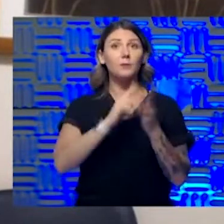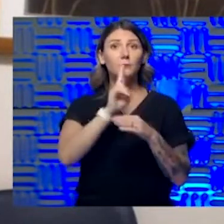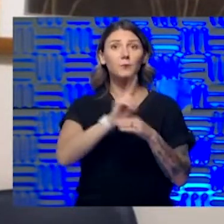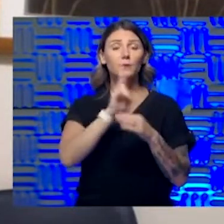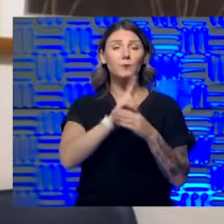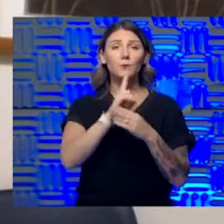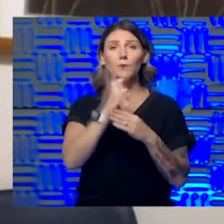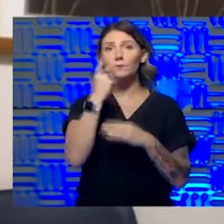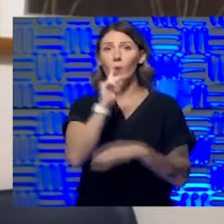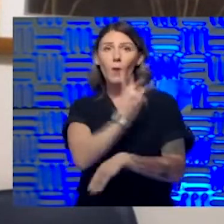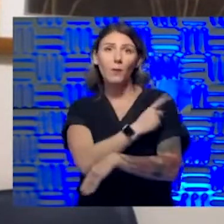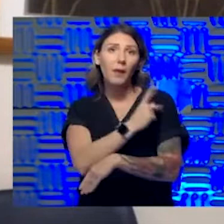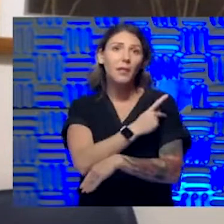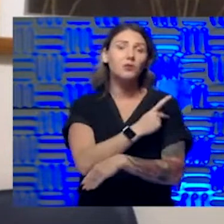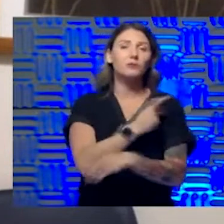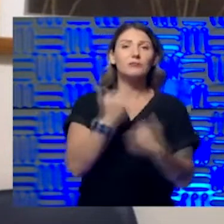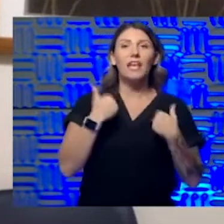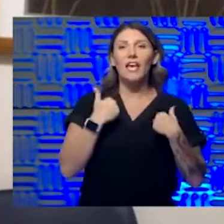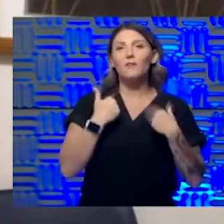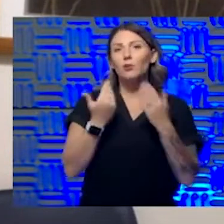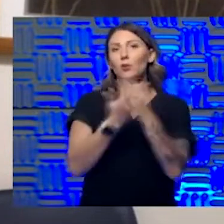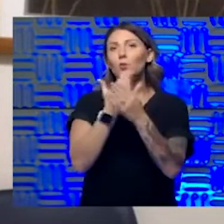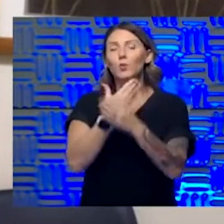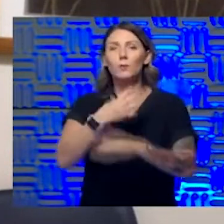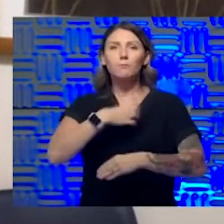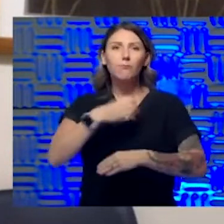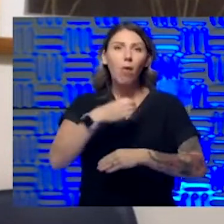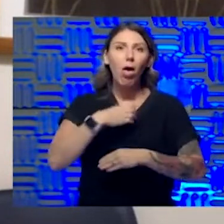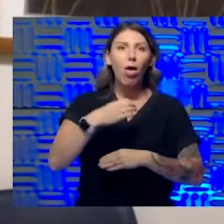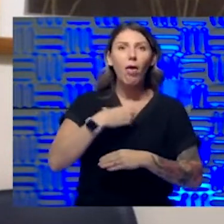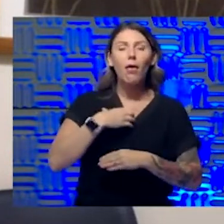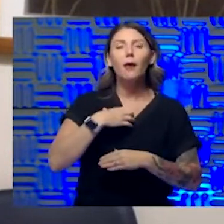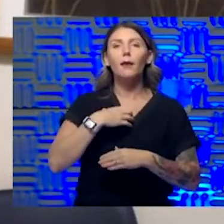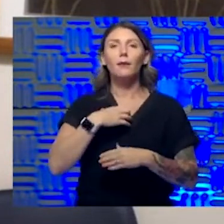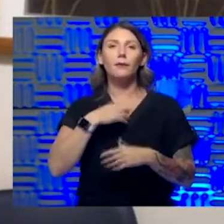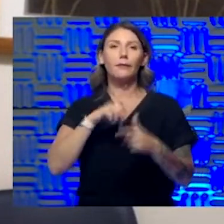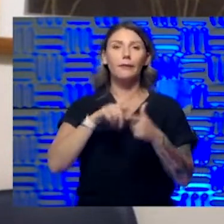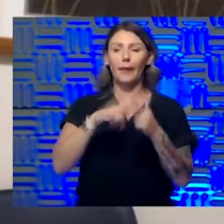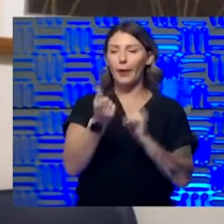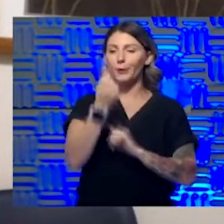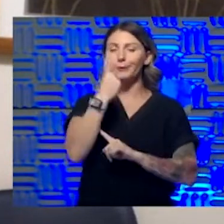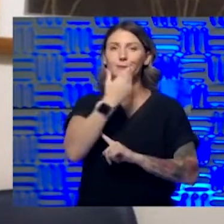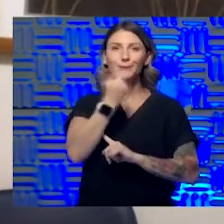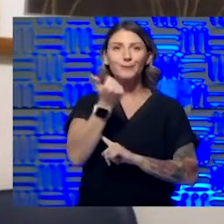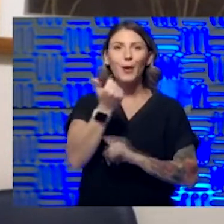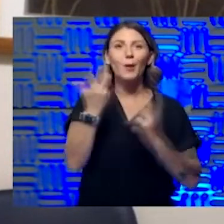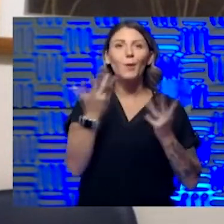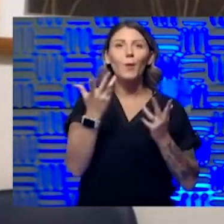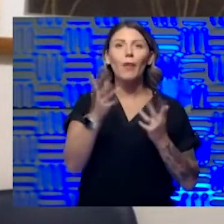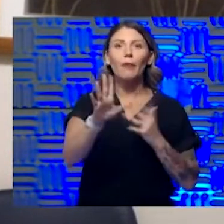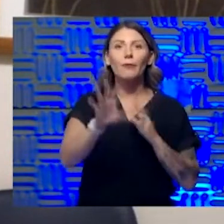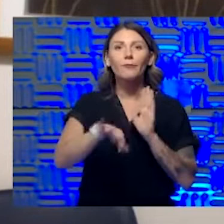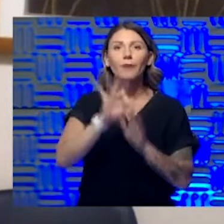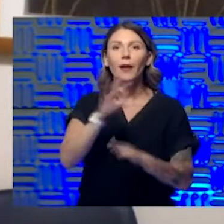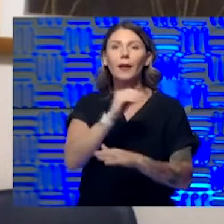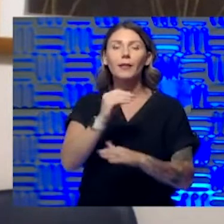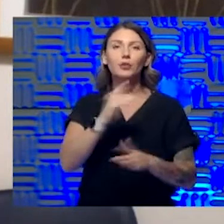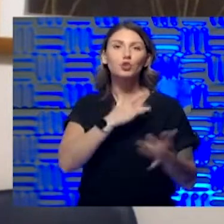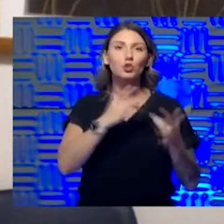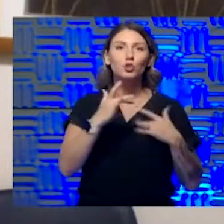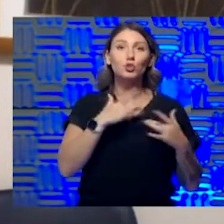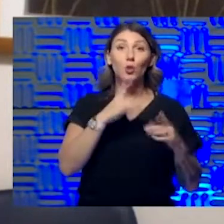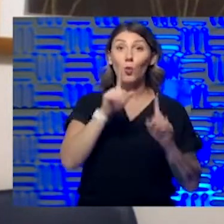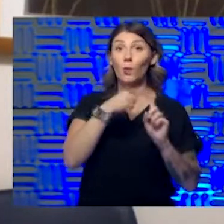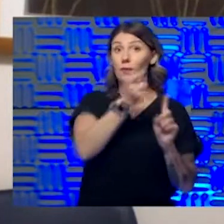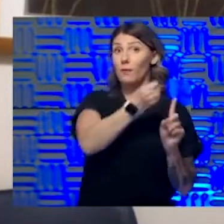with a new complaint so that we can better understand what their new finding or concern is. Again, so when we bring them in, we're bringing